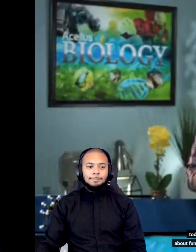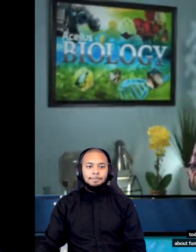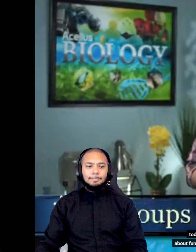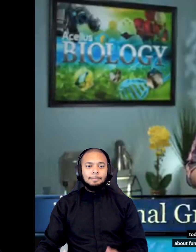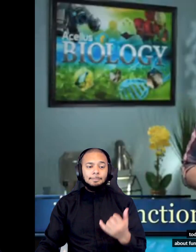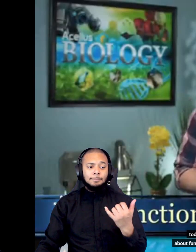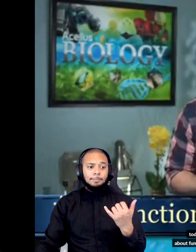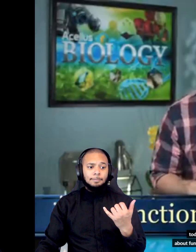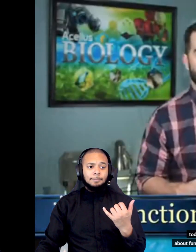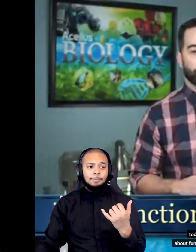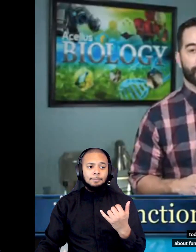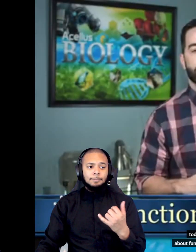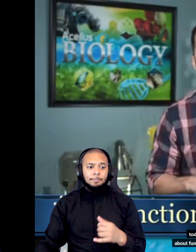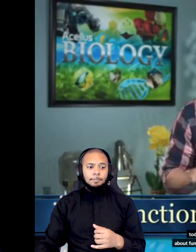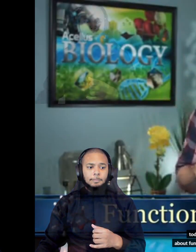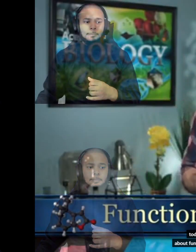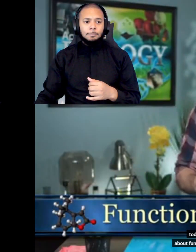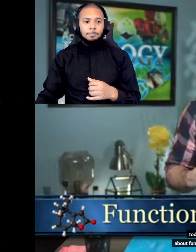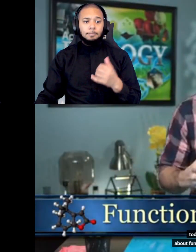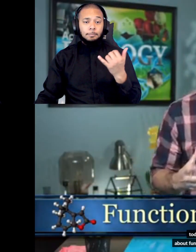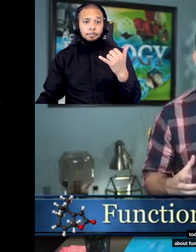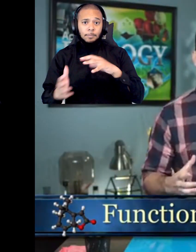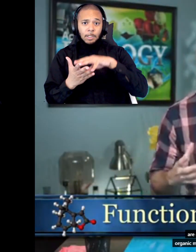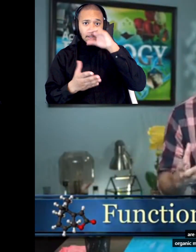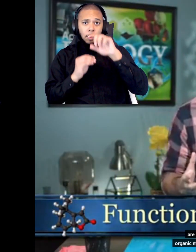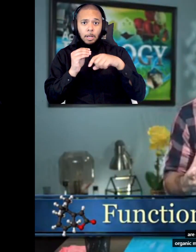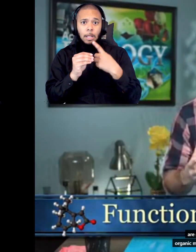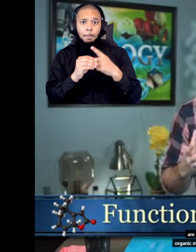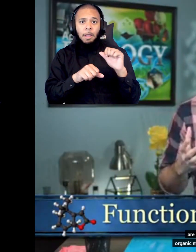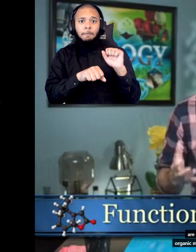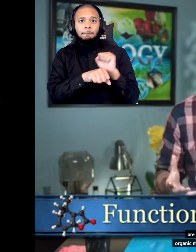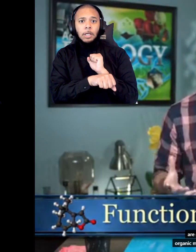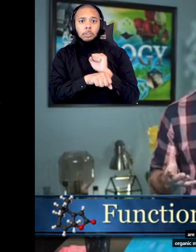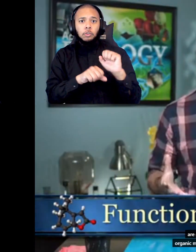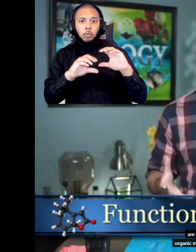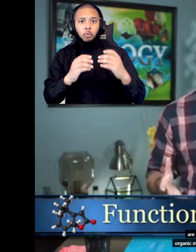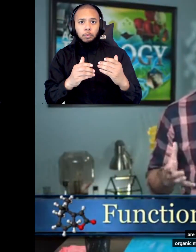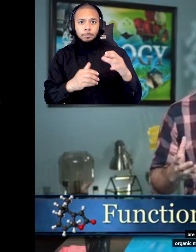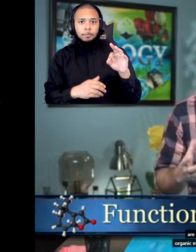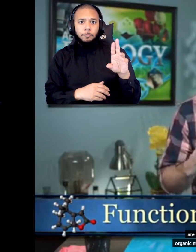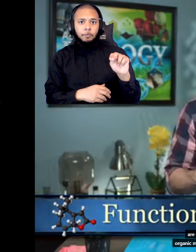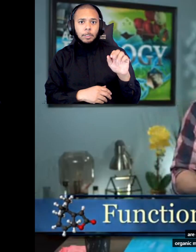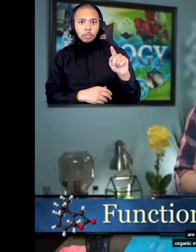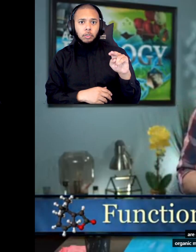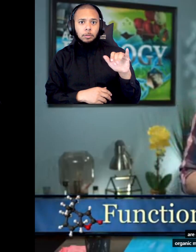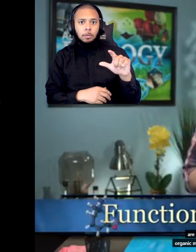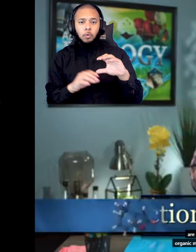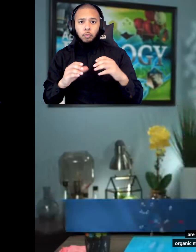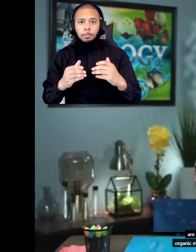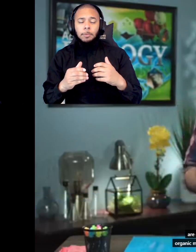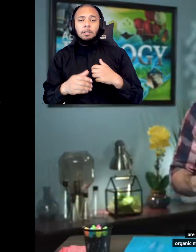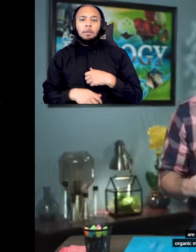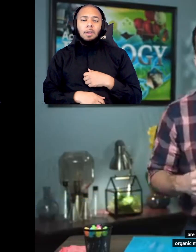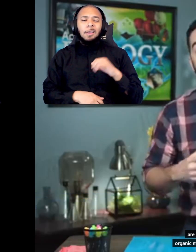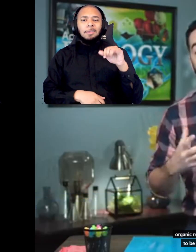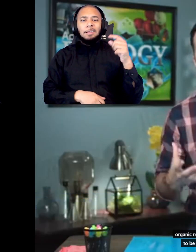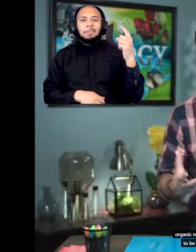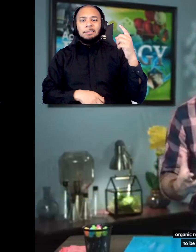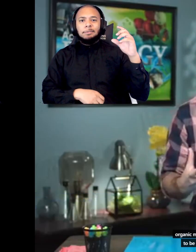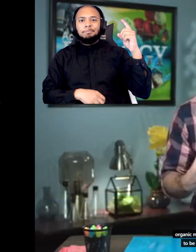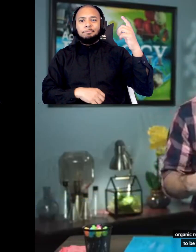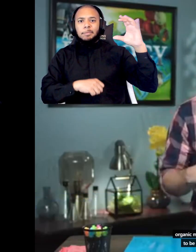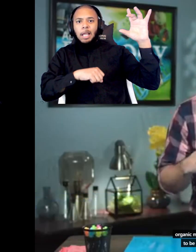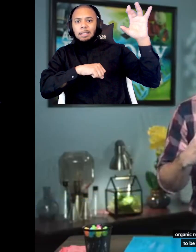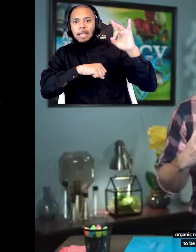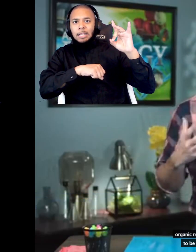Today we're going to be talking about functional groups. Functional groups are groups that are attached to organic molecules. And if you remember, the